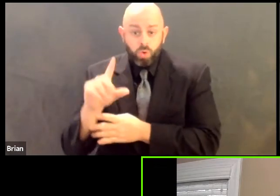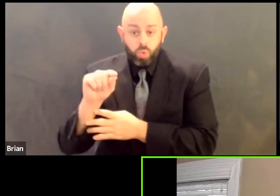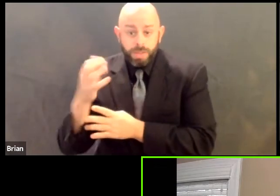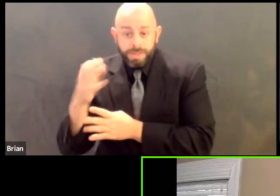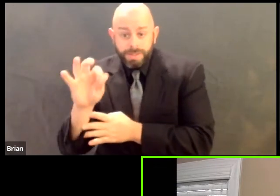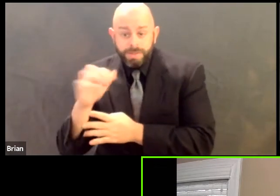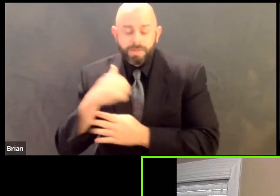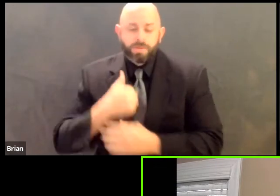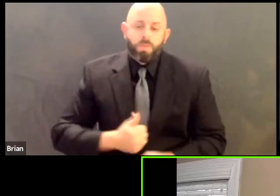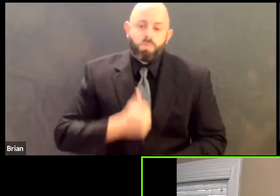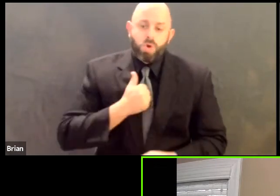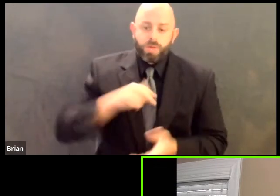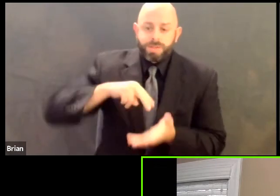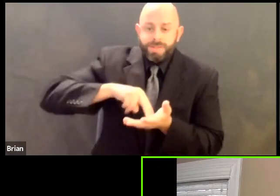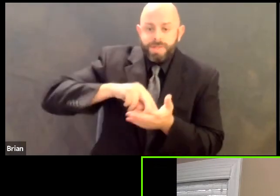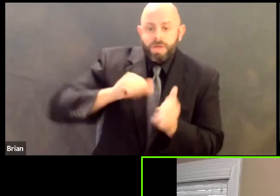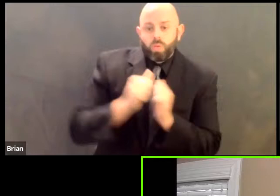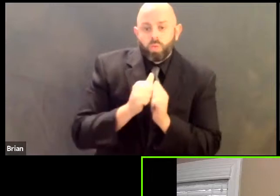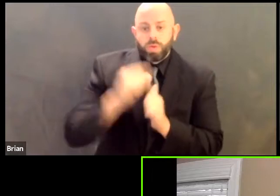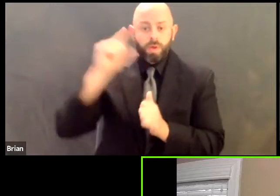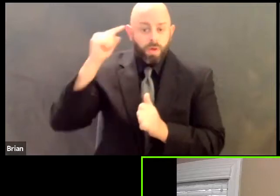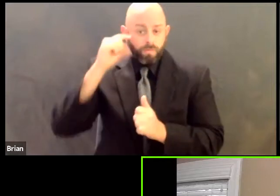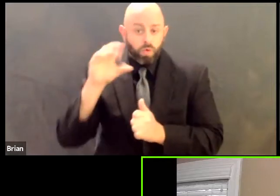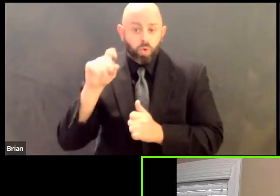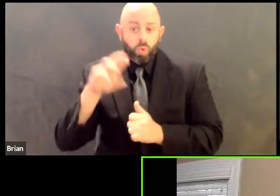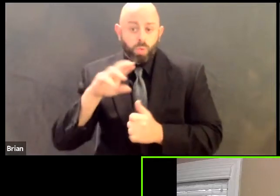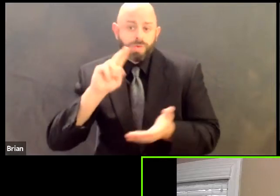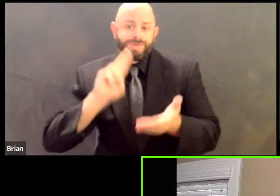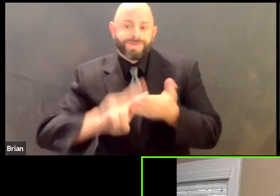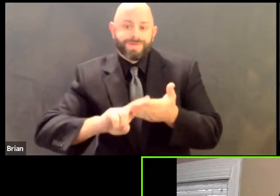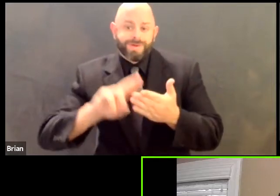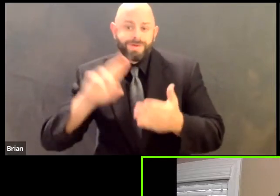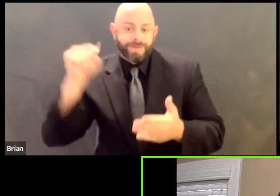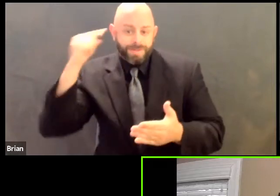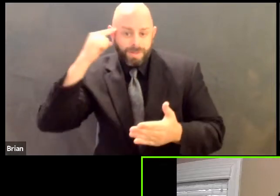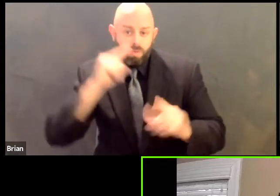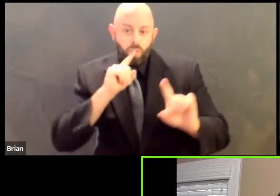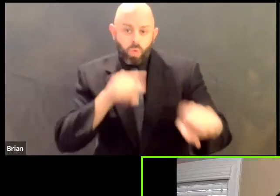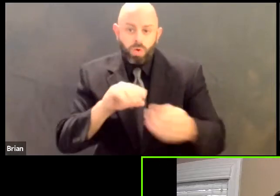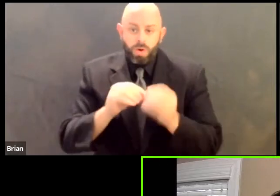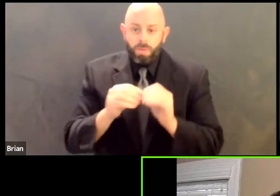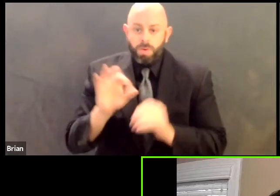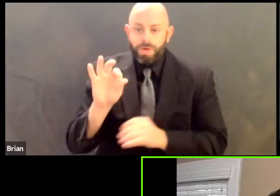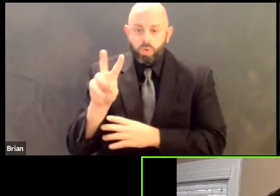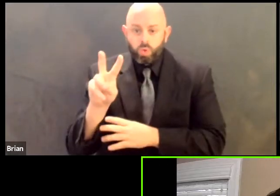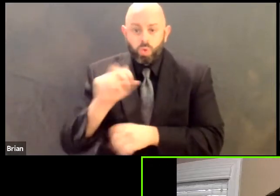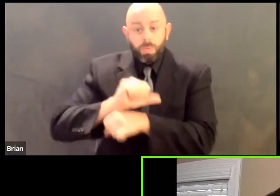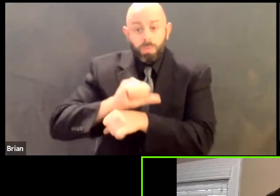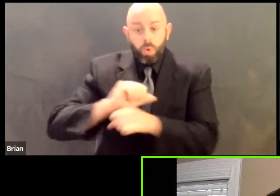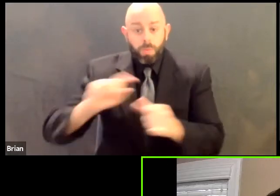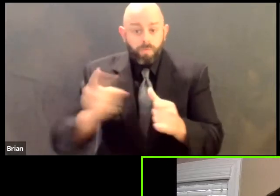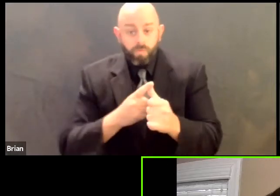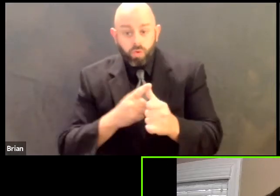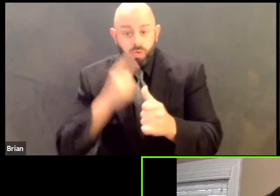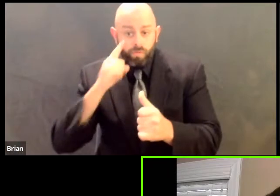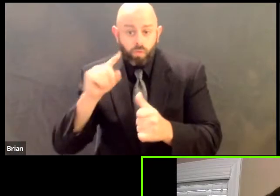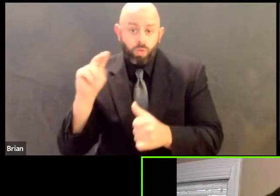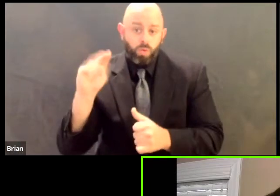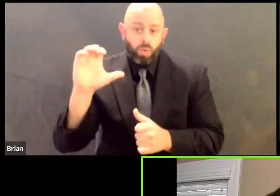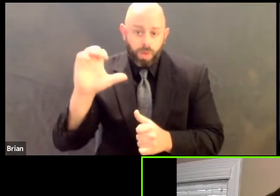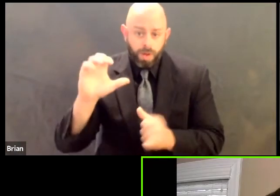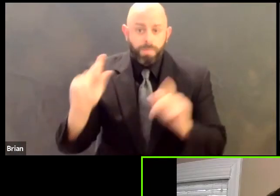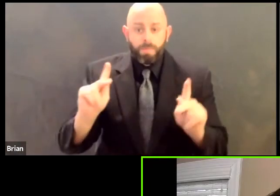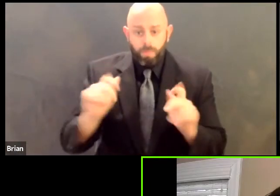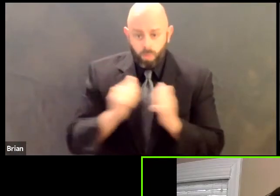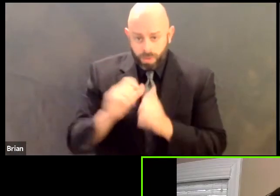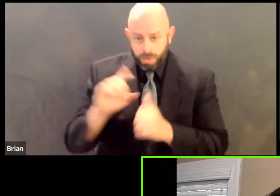stand with Governor Cooper when he signed Executive Order 92, Employment First for North Carolinians with